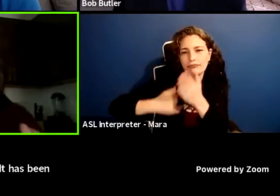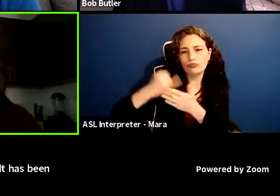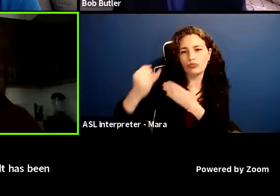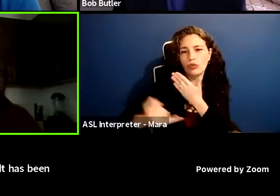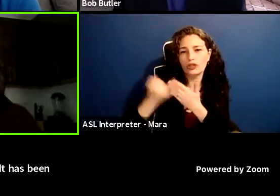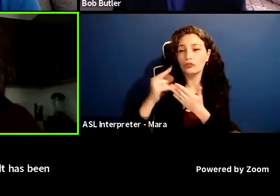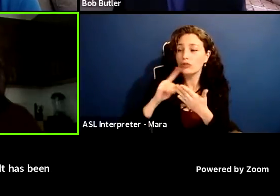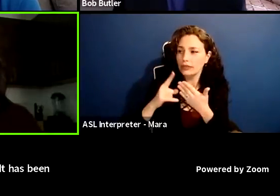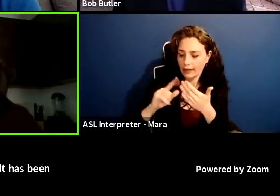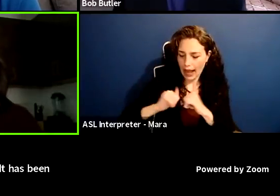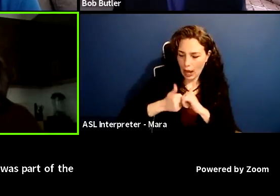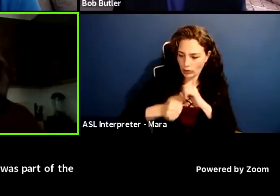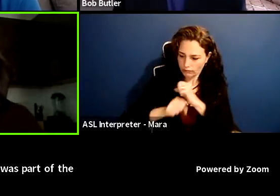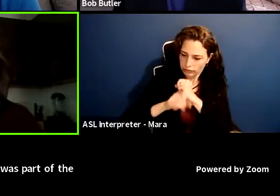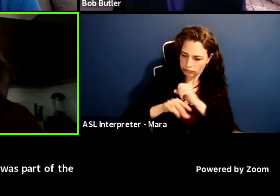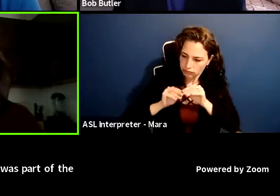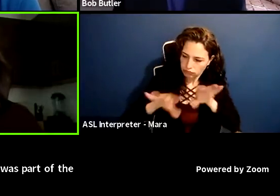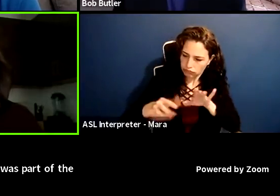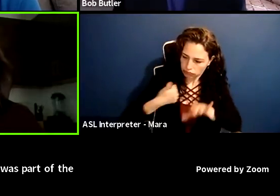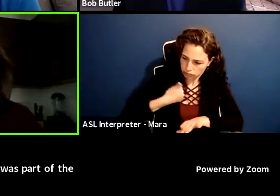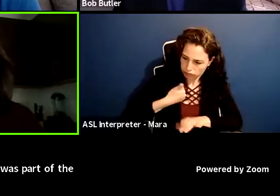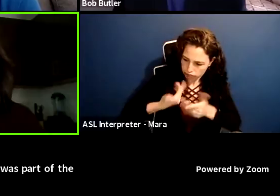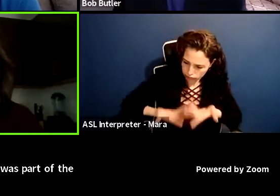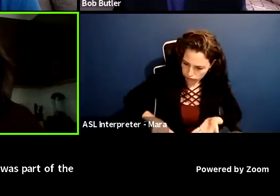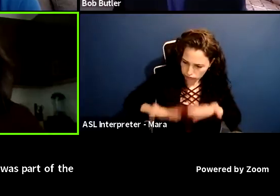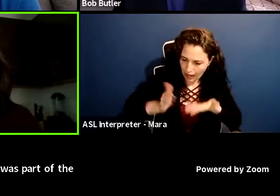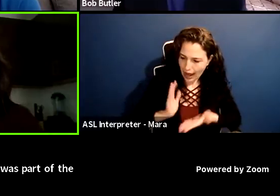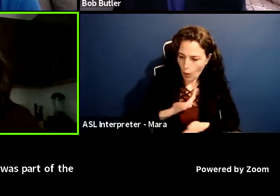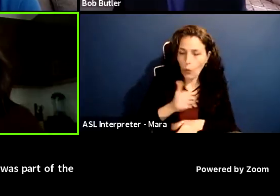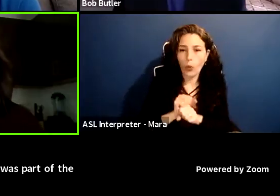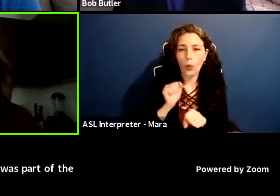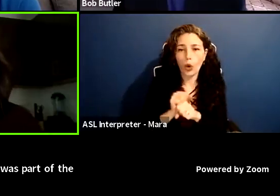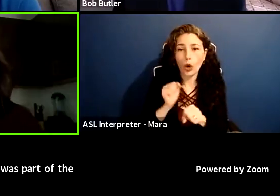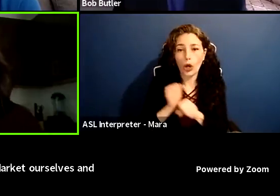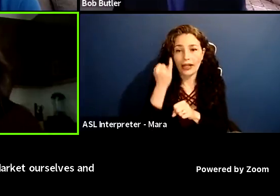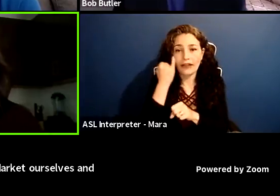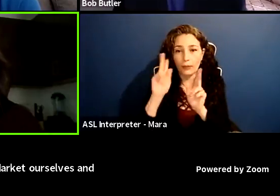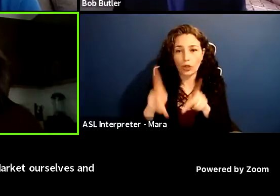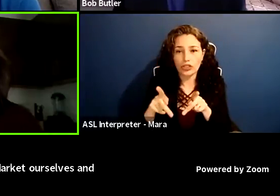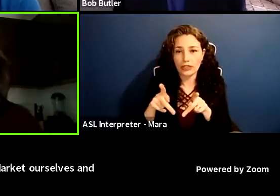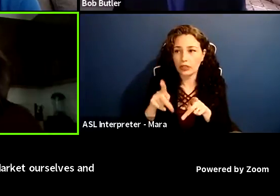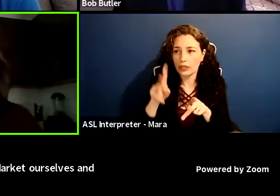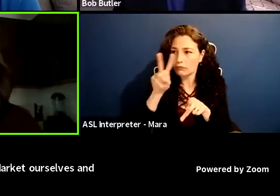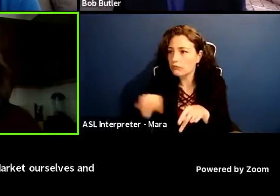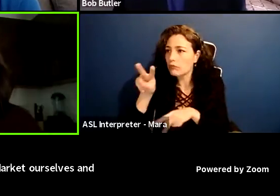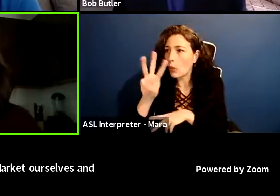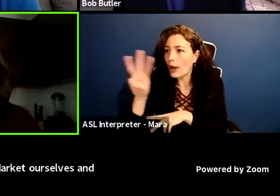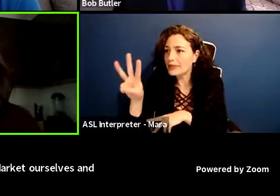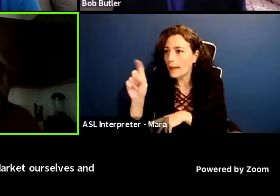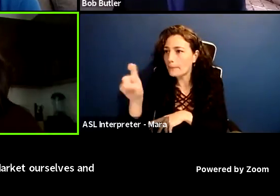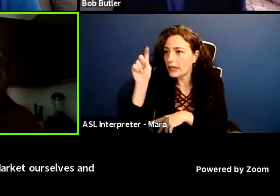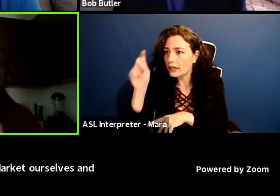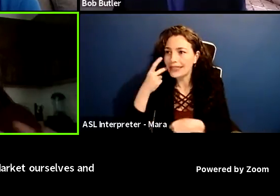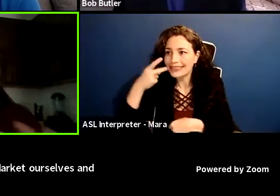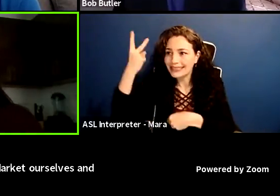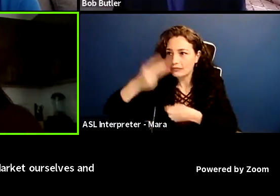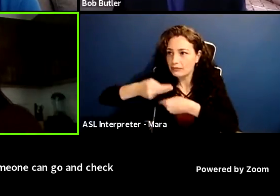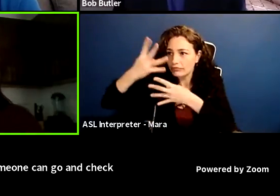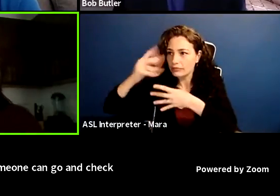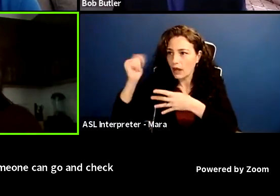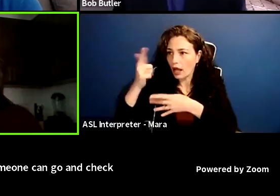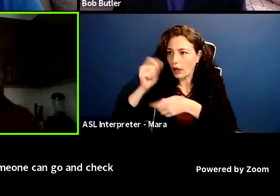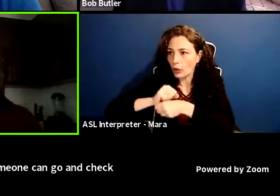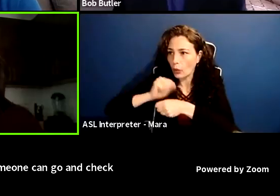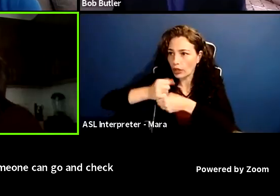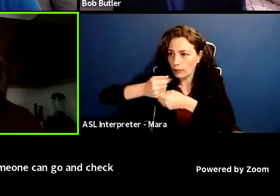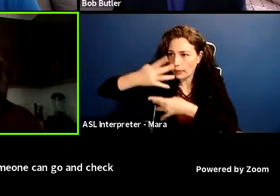market ourselves and our work, and to have a website that someone could just quick go and check out all of our work. So we spent a lot of time doing that, and then a lot of